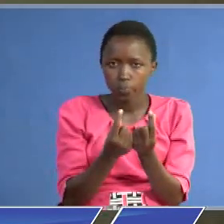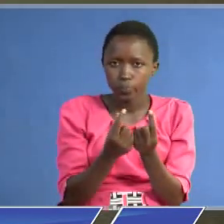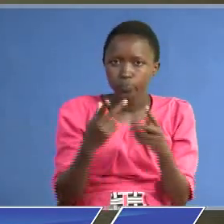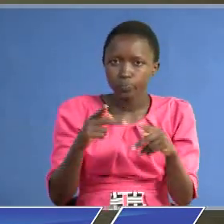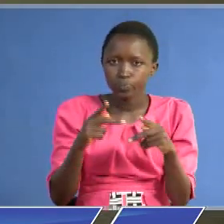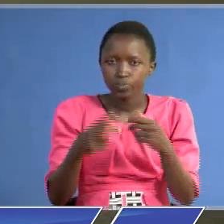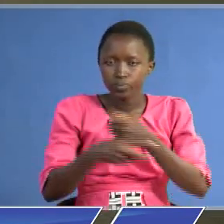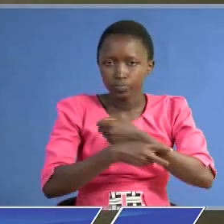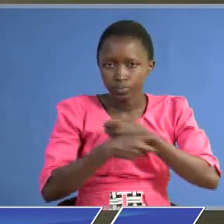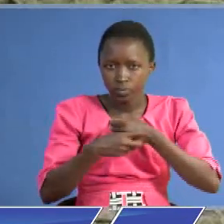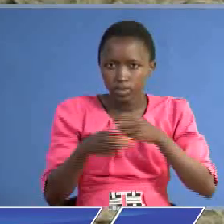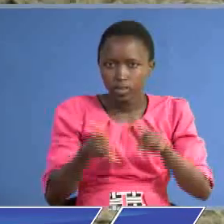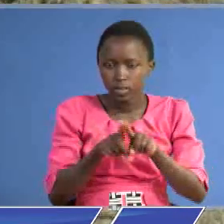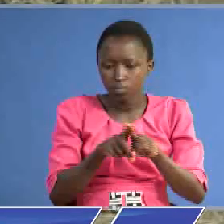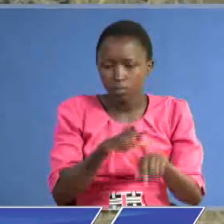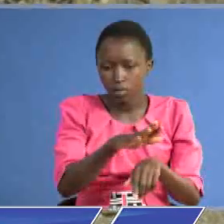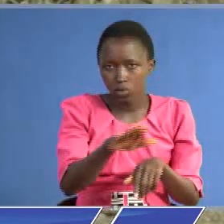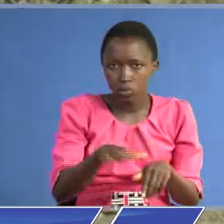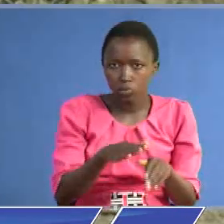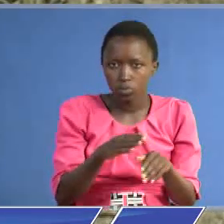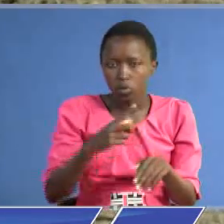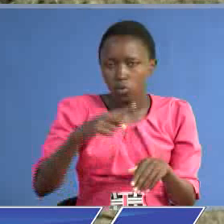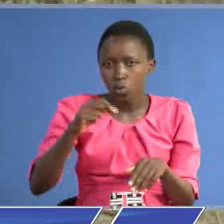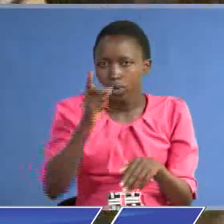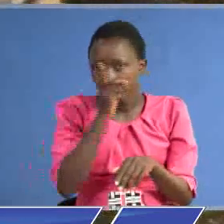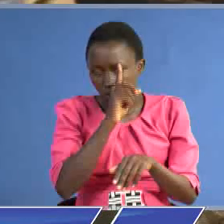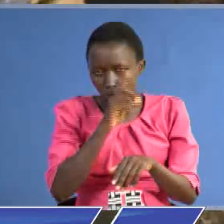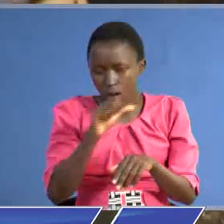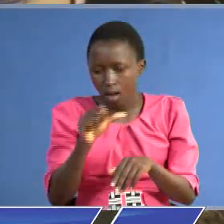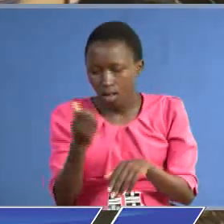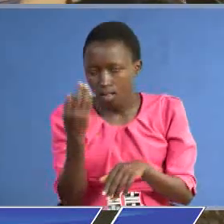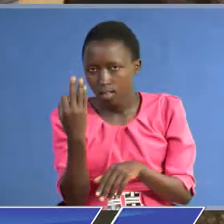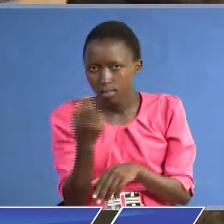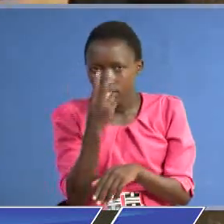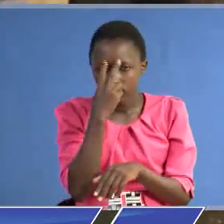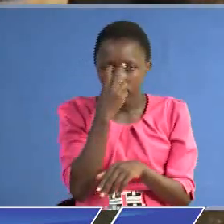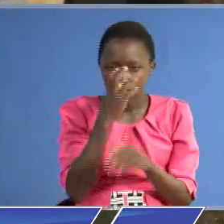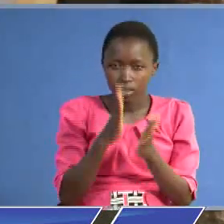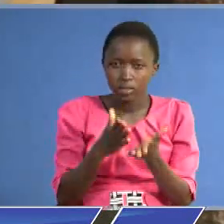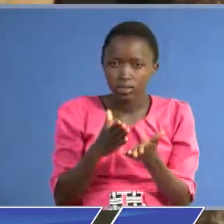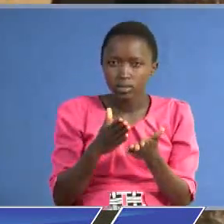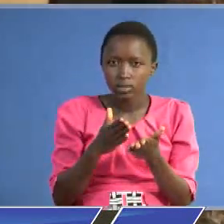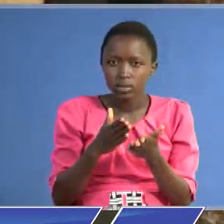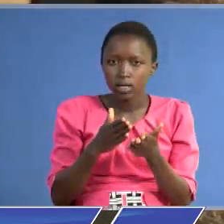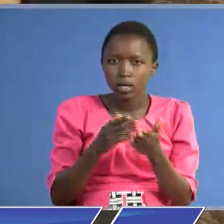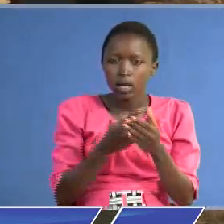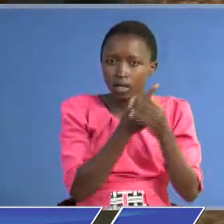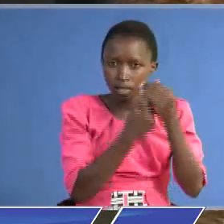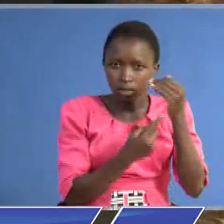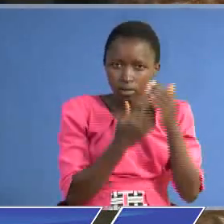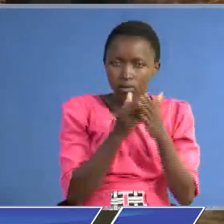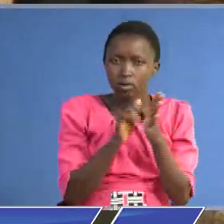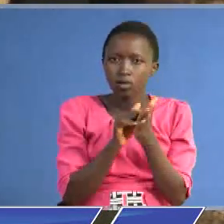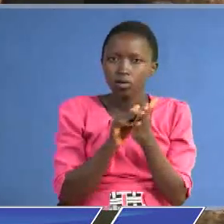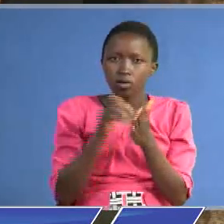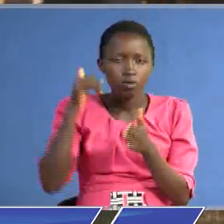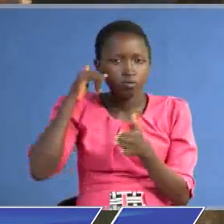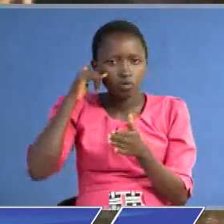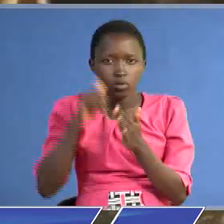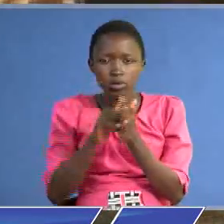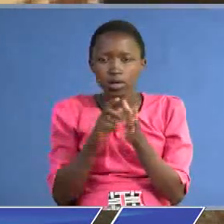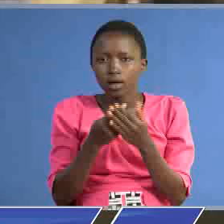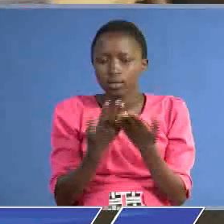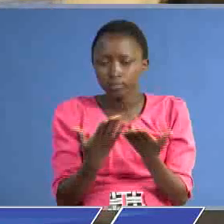were robbed on the same highway while on their way to Nairobi. Three other suspects managed to escape from the police, who managed to recover mobile phones